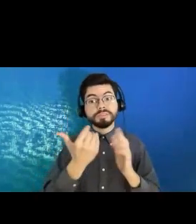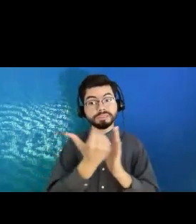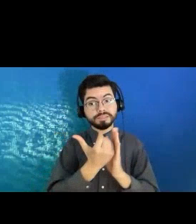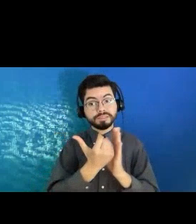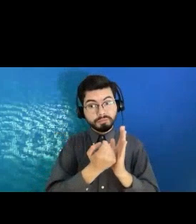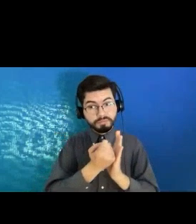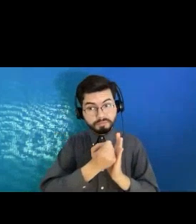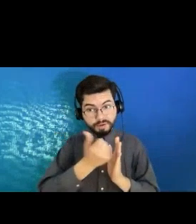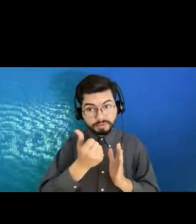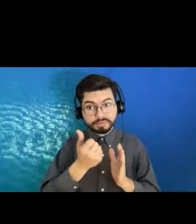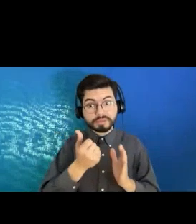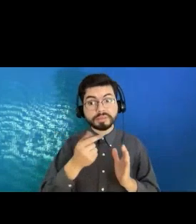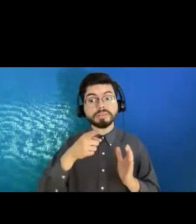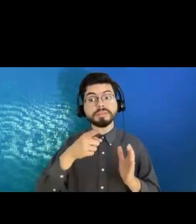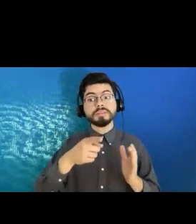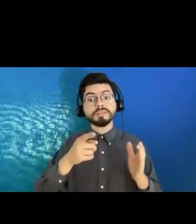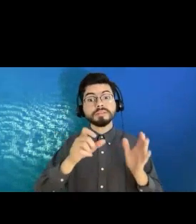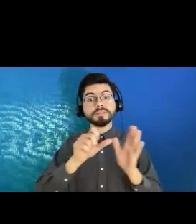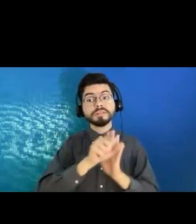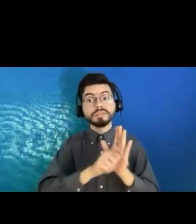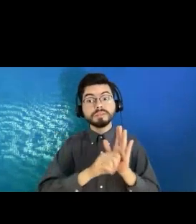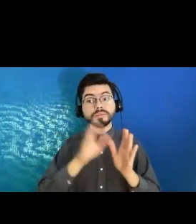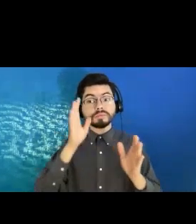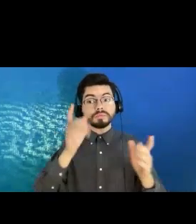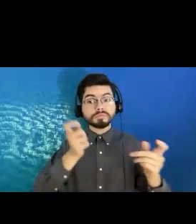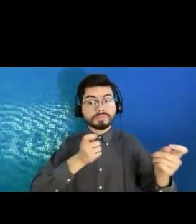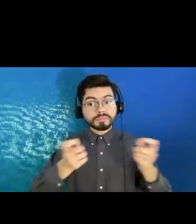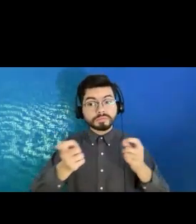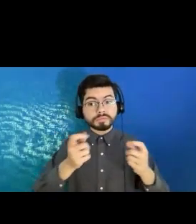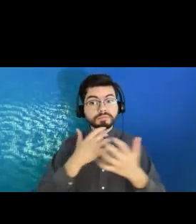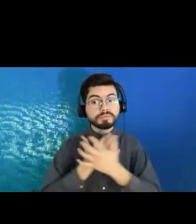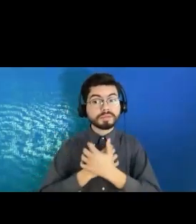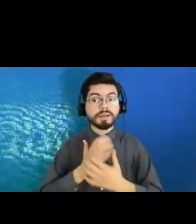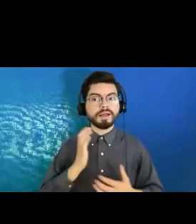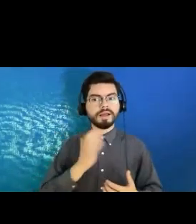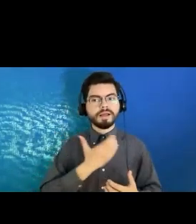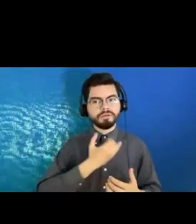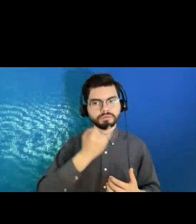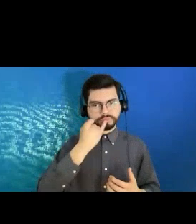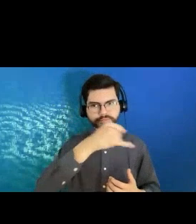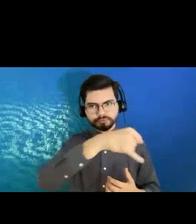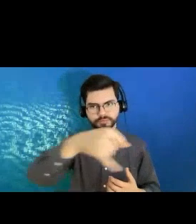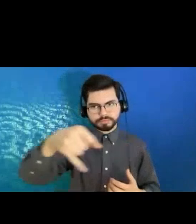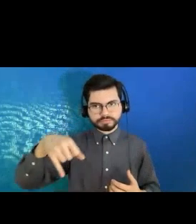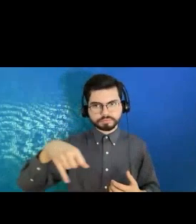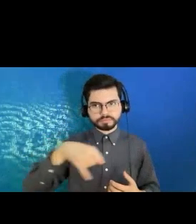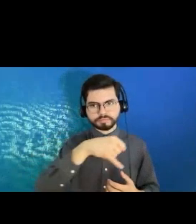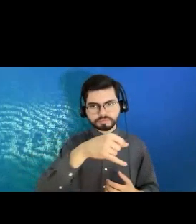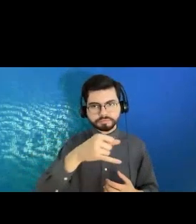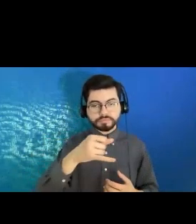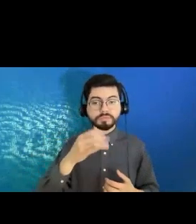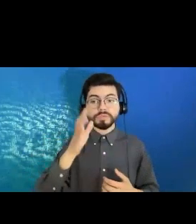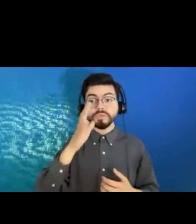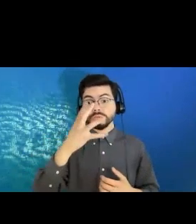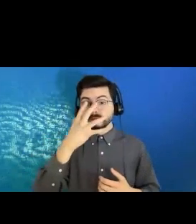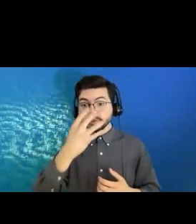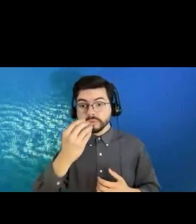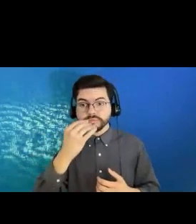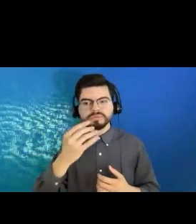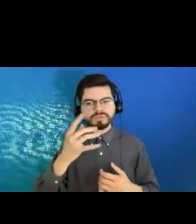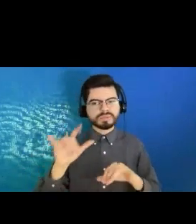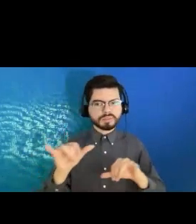going to manage bears on our boundary. So again, we're going to have bears that wander in and out of the boundary, just like we do for wolves. They will likely be harvested